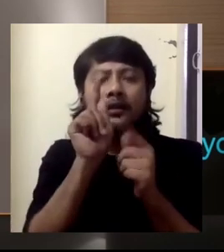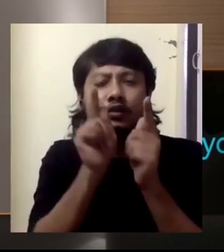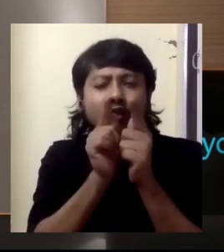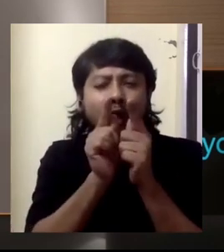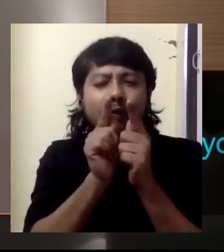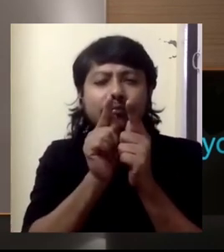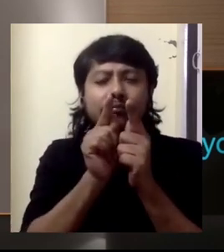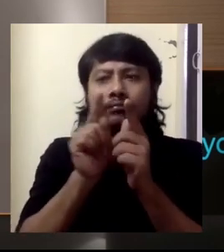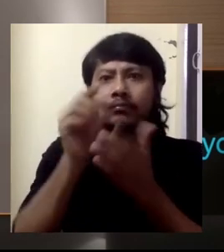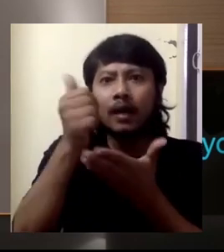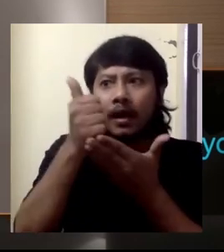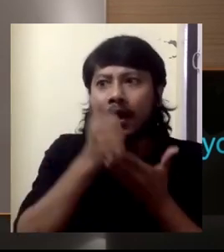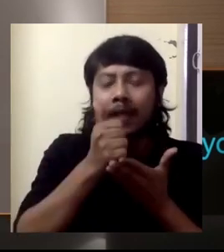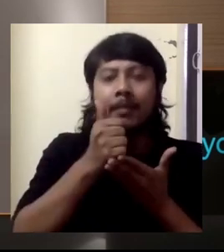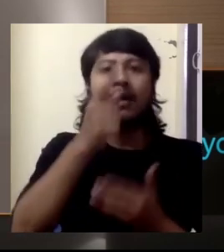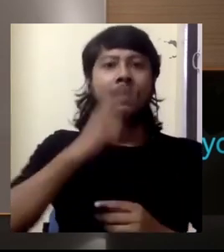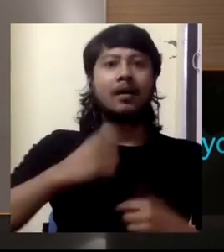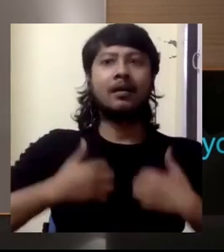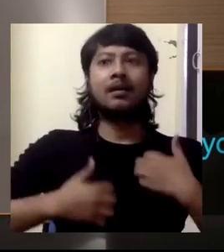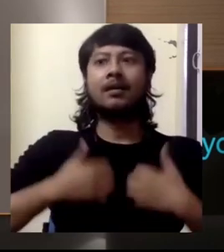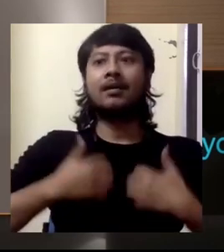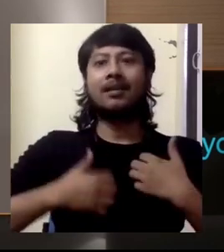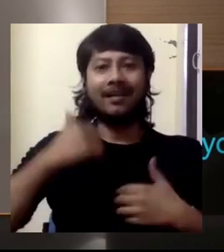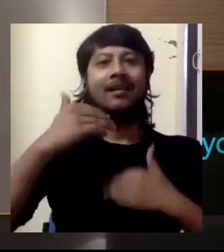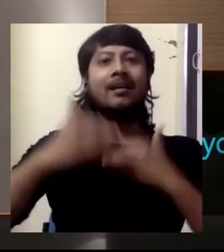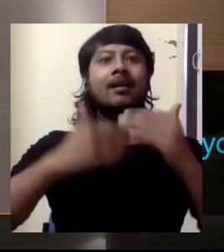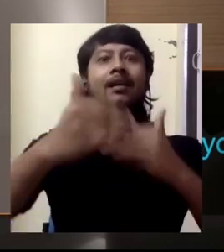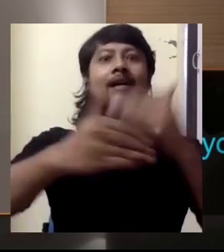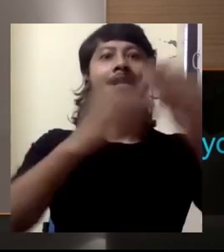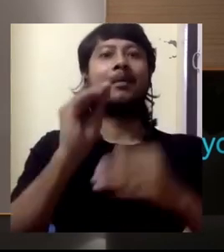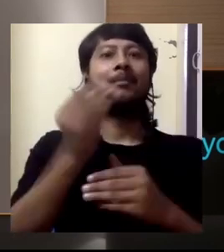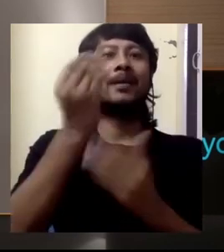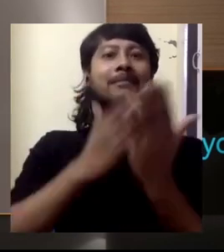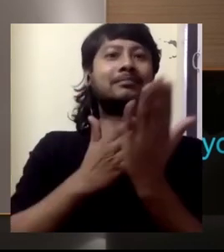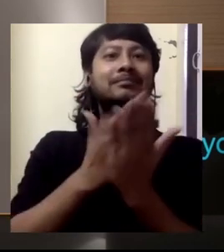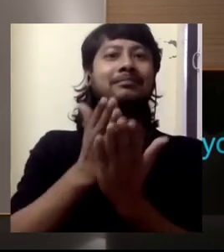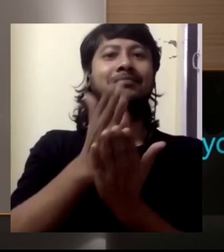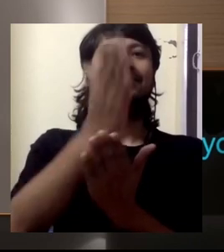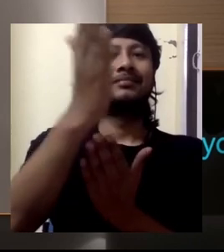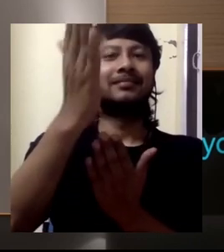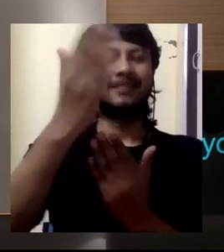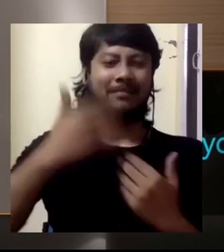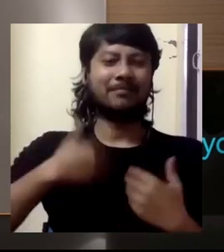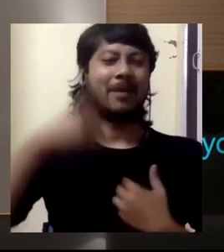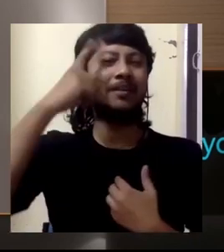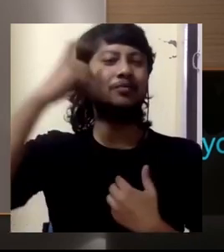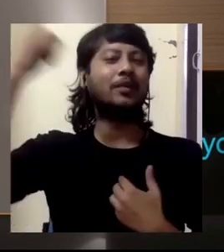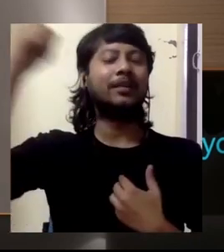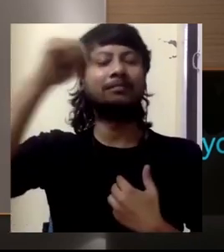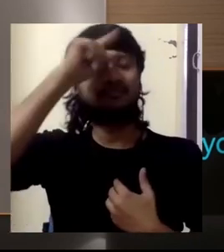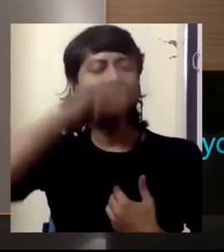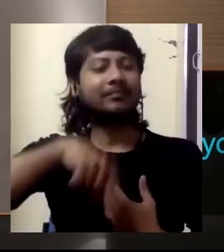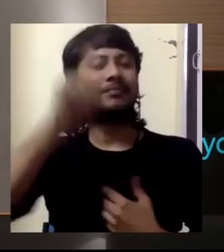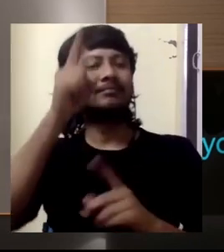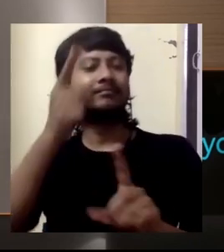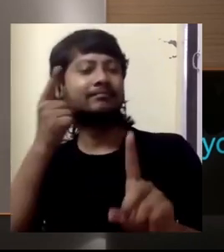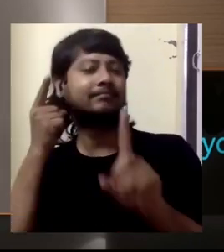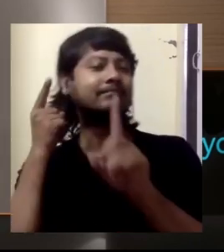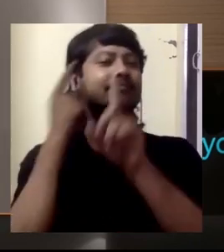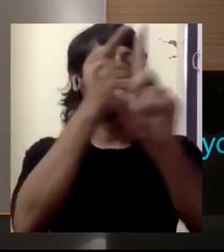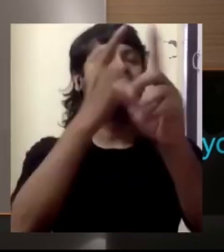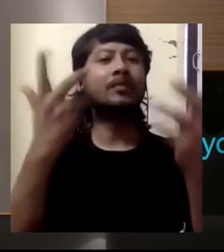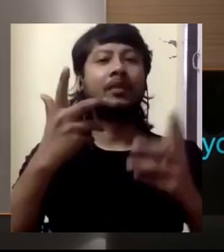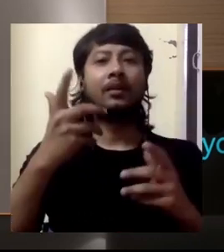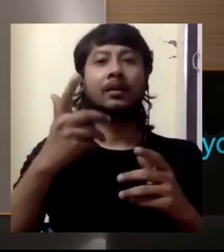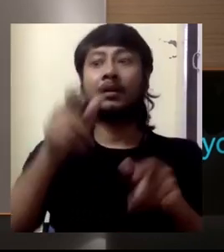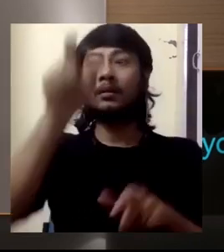right? That would be a great starting point. My dream for India, as someone who has suffered the brokenness of